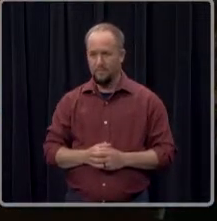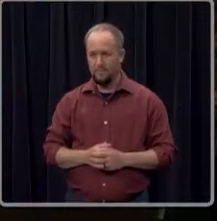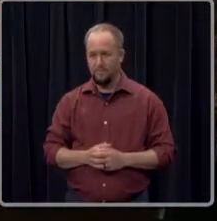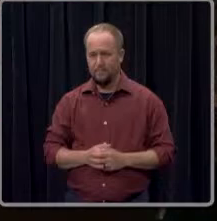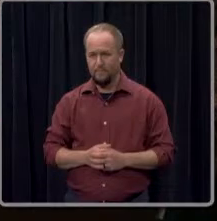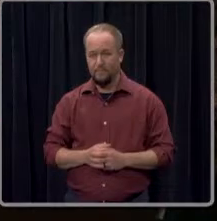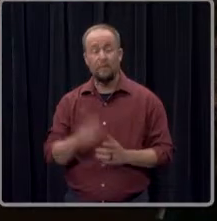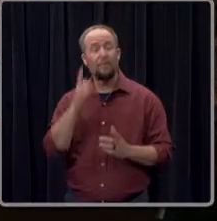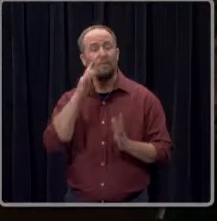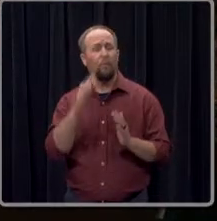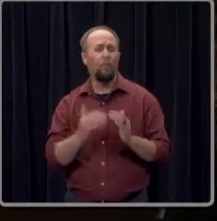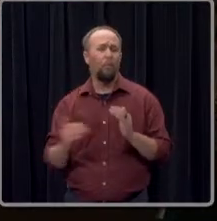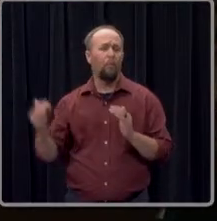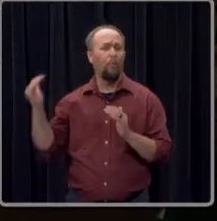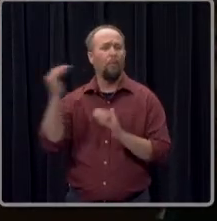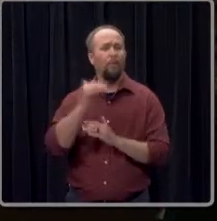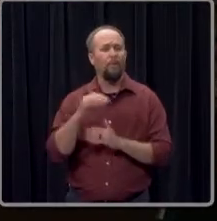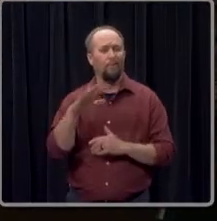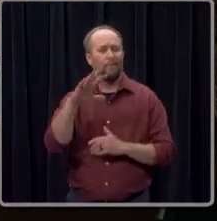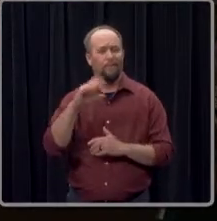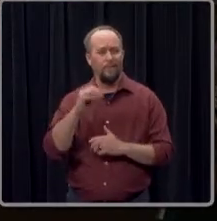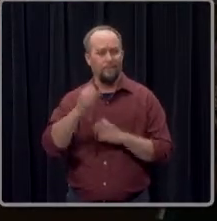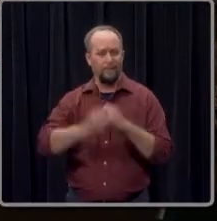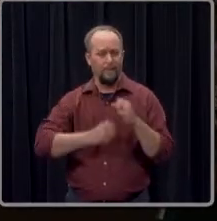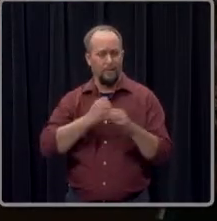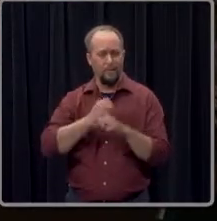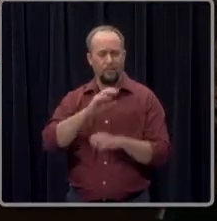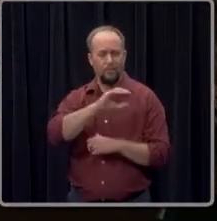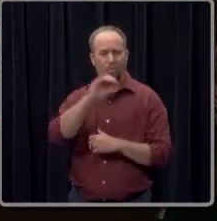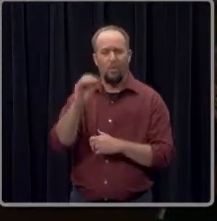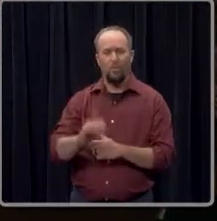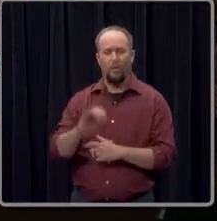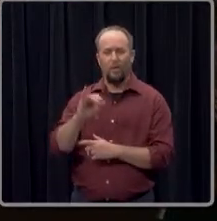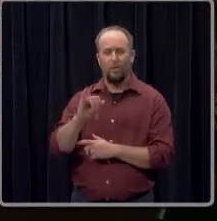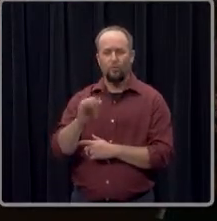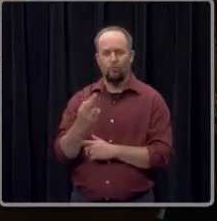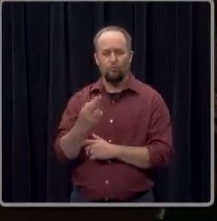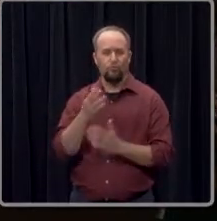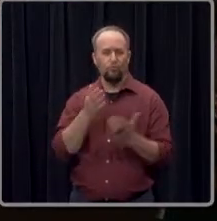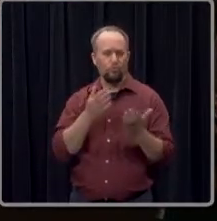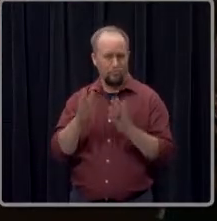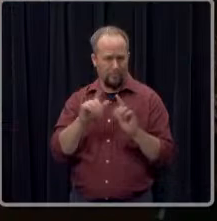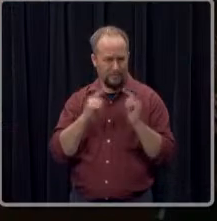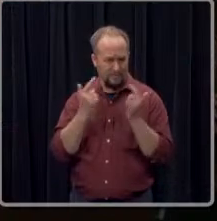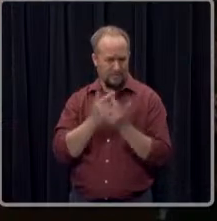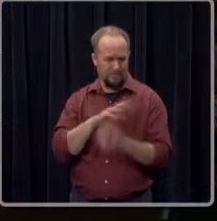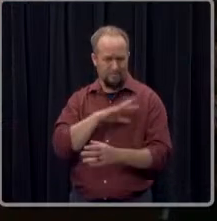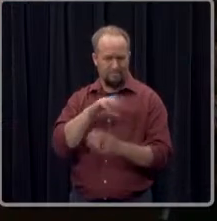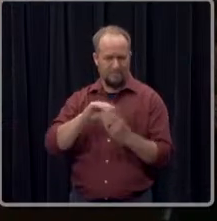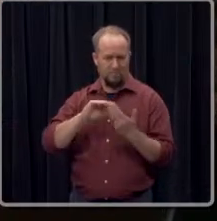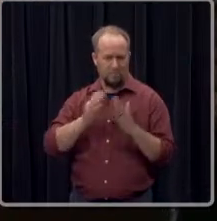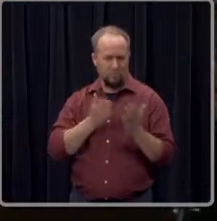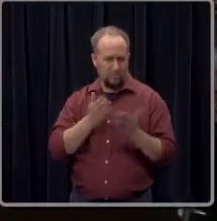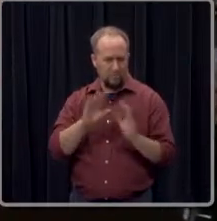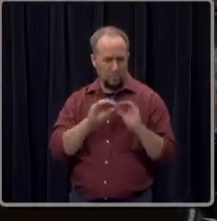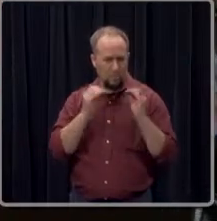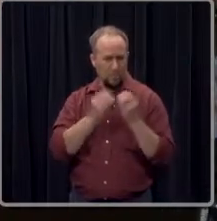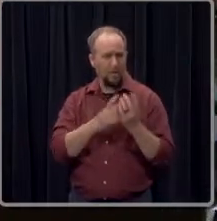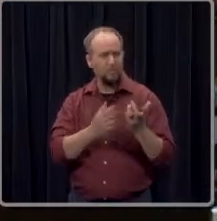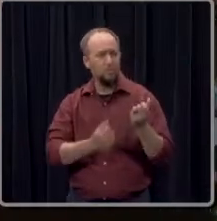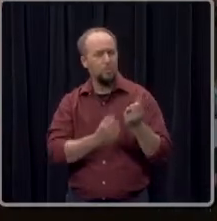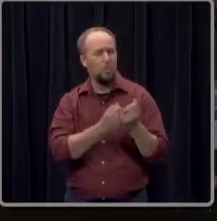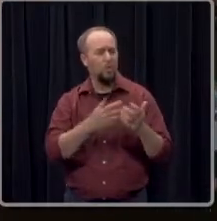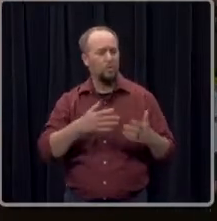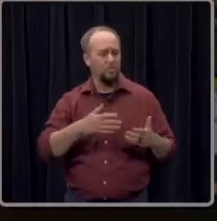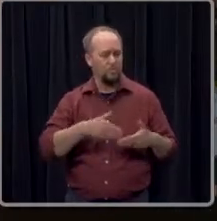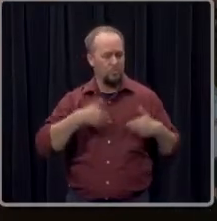For more than 50 years, the Olathe Junior Service League has been a community service organization supporting youth and students